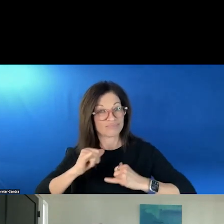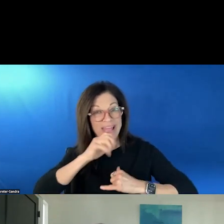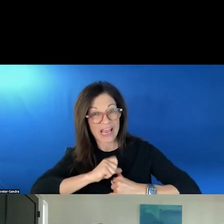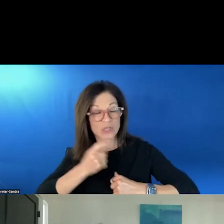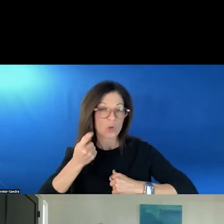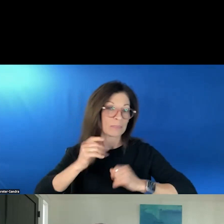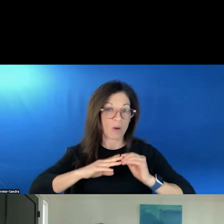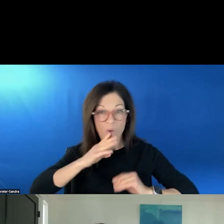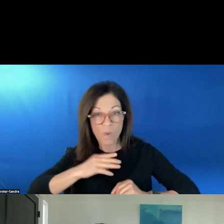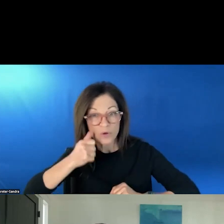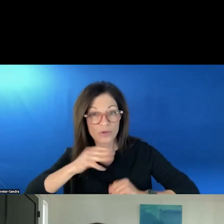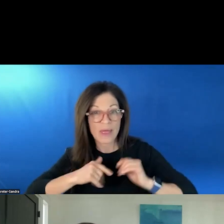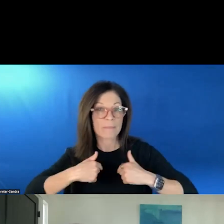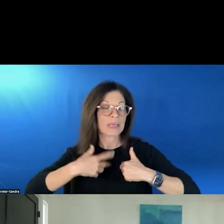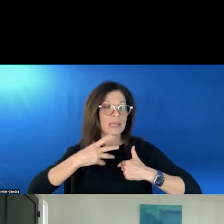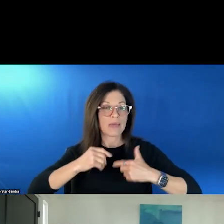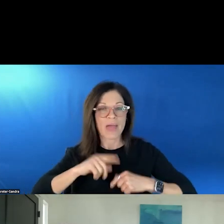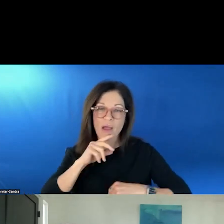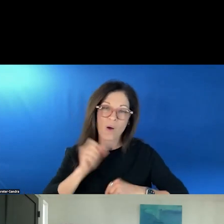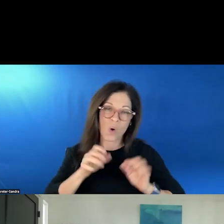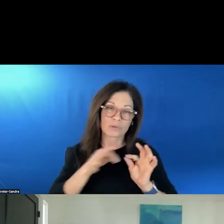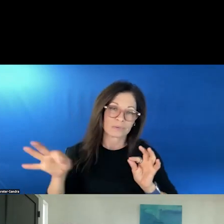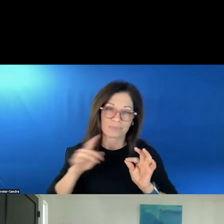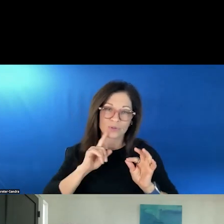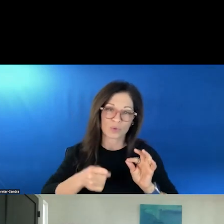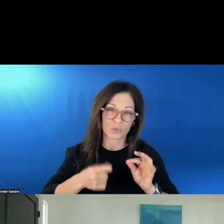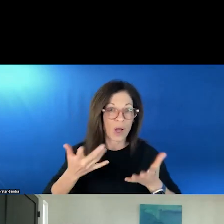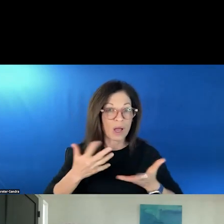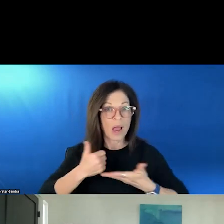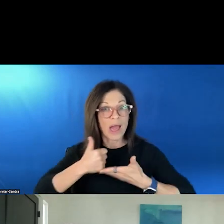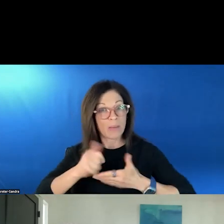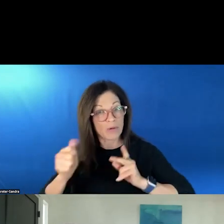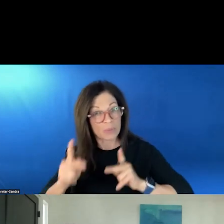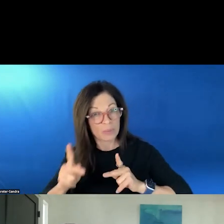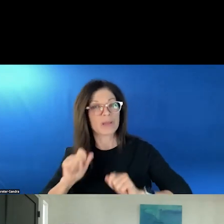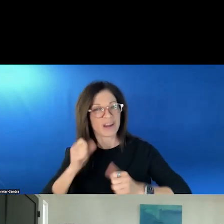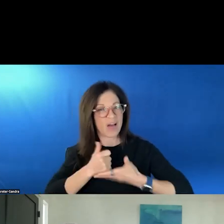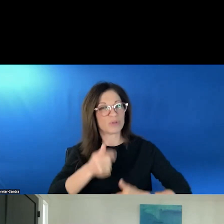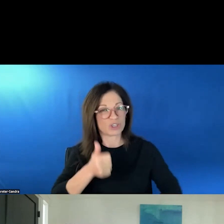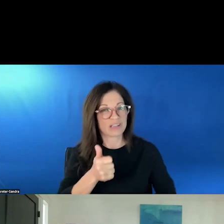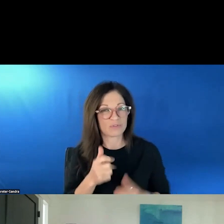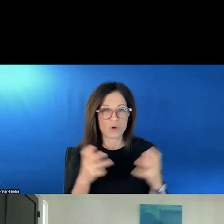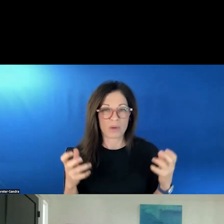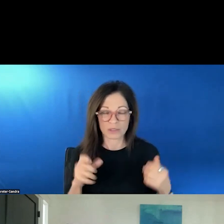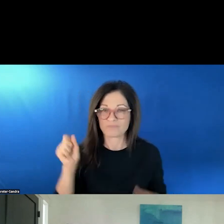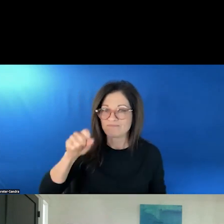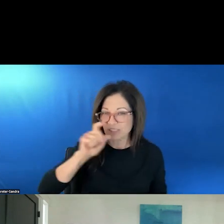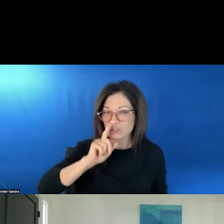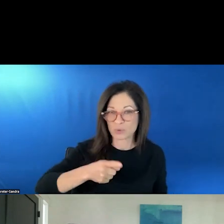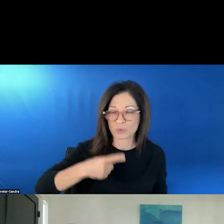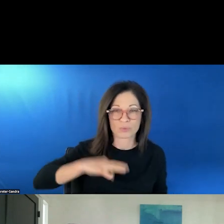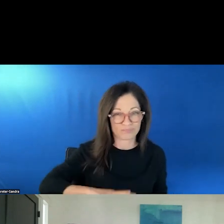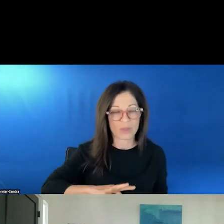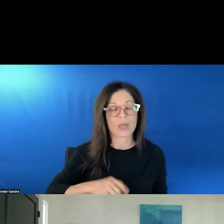age. And, the old adage is very true that, helping other people can help yourself so much. And so that